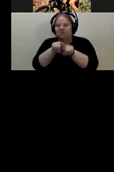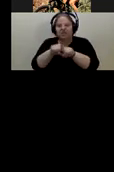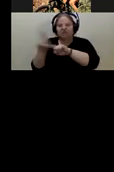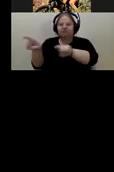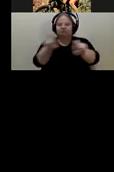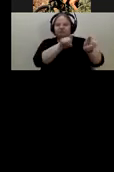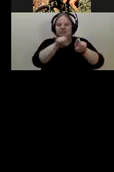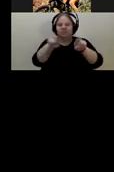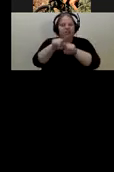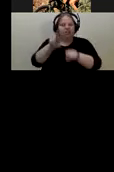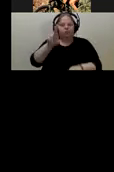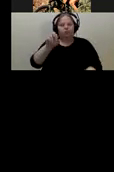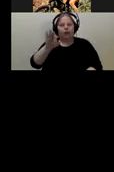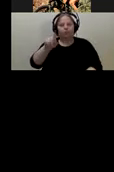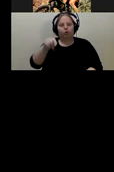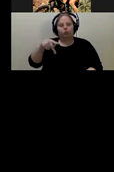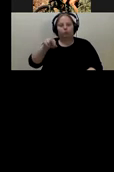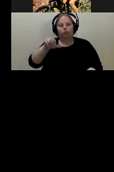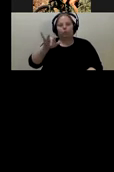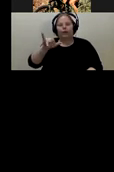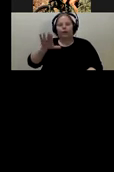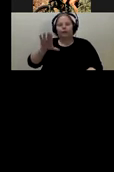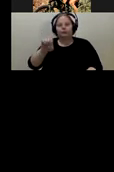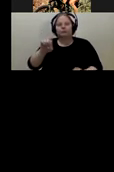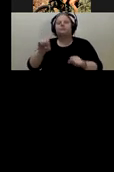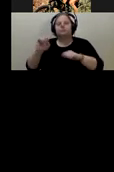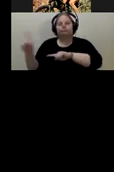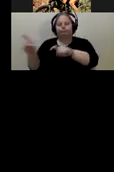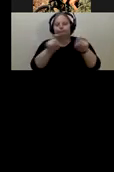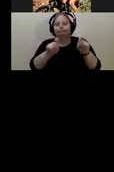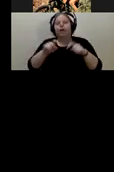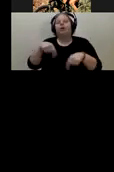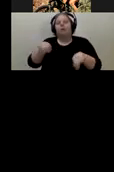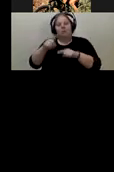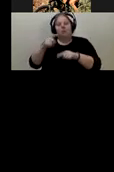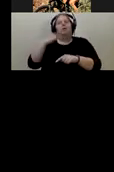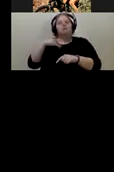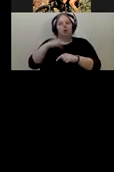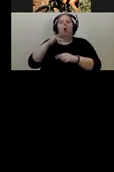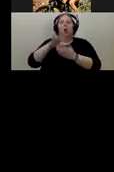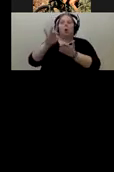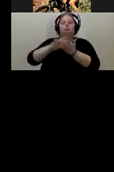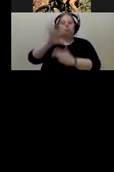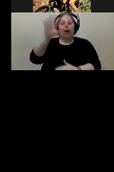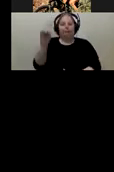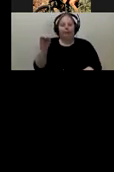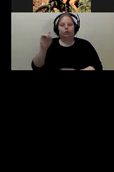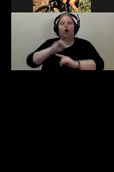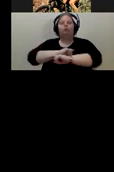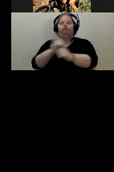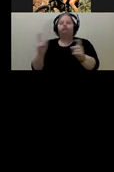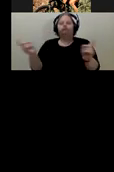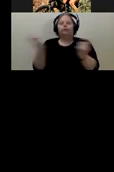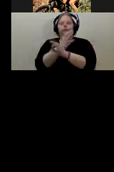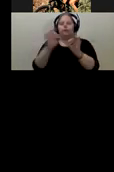Robert Prentice did believed that the freebies given from pharmaceutical companies to other doctors